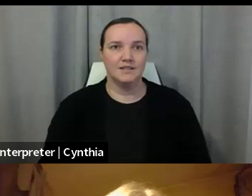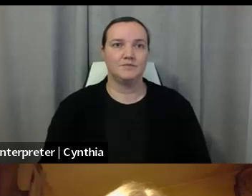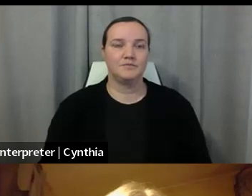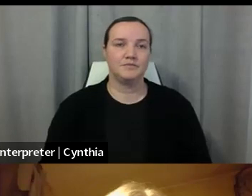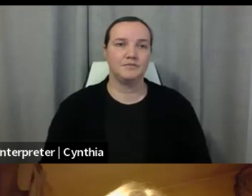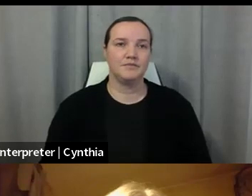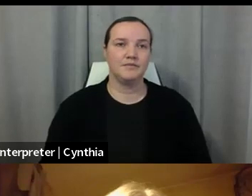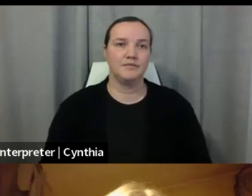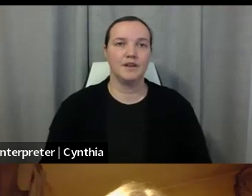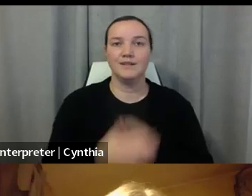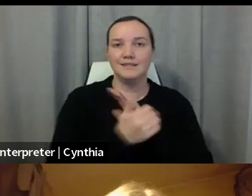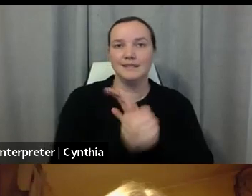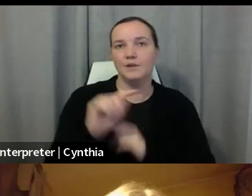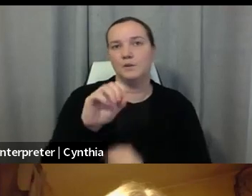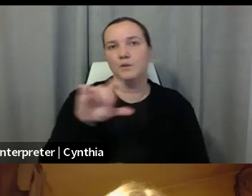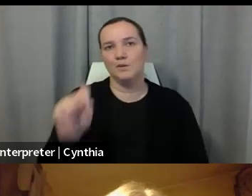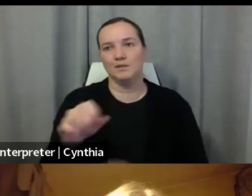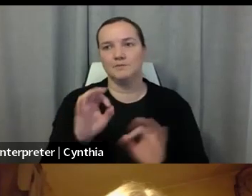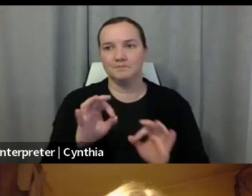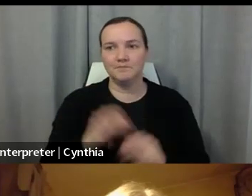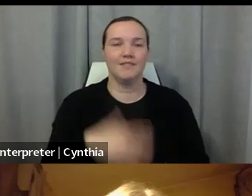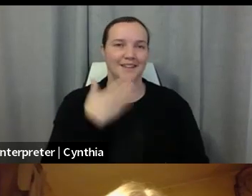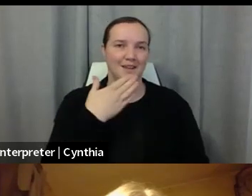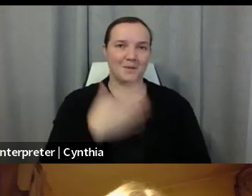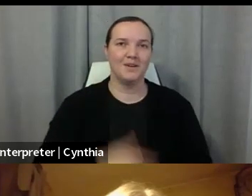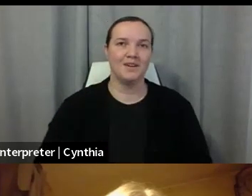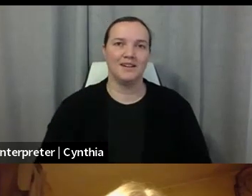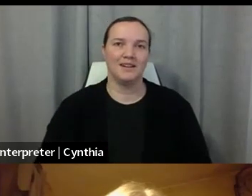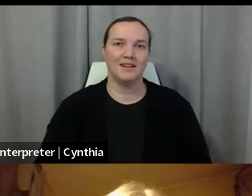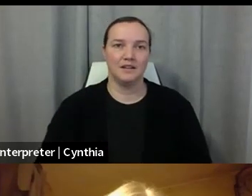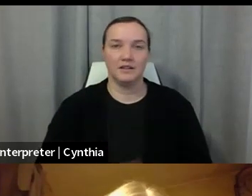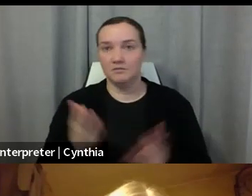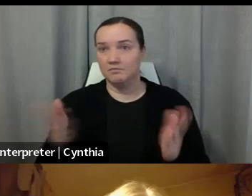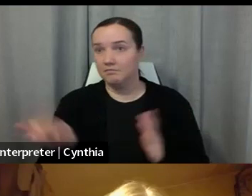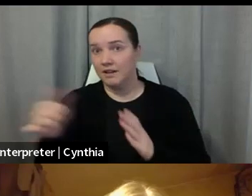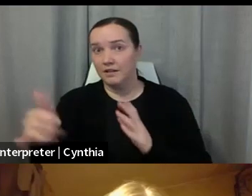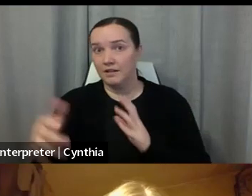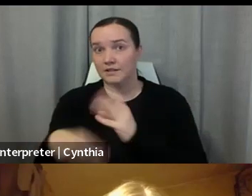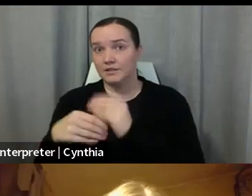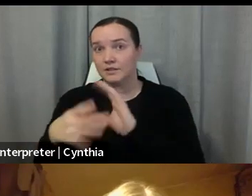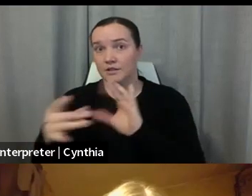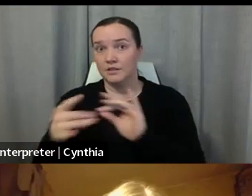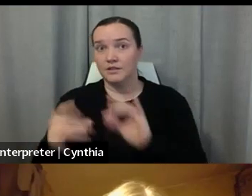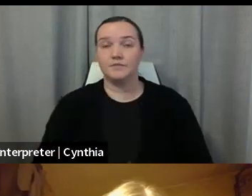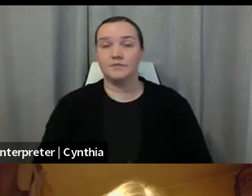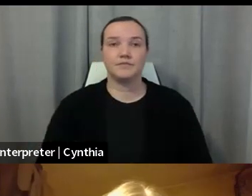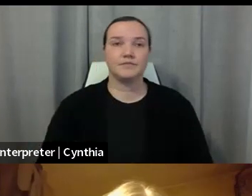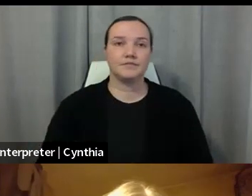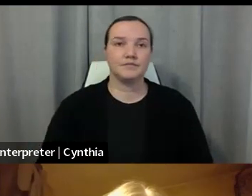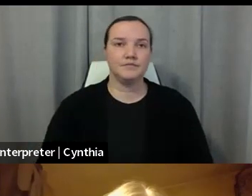So without the skills and the tools. Okay, thank you. Anyone else or any other group?